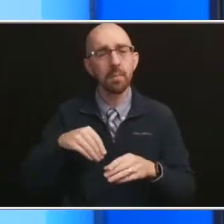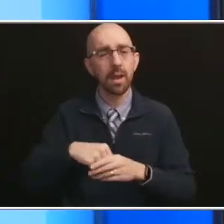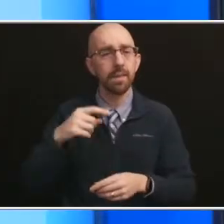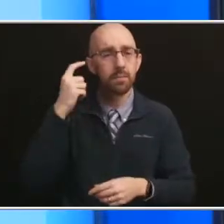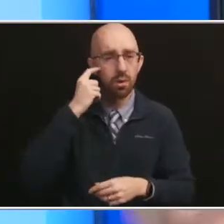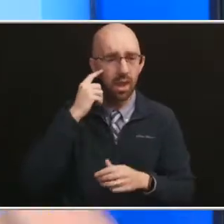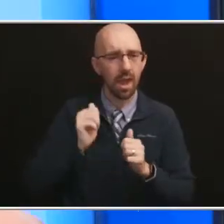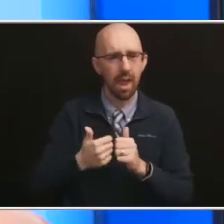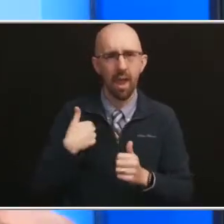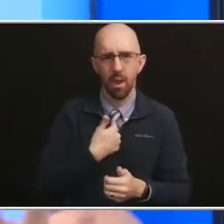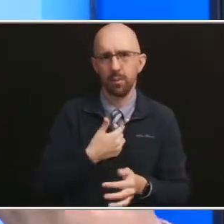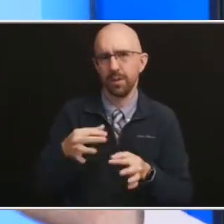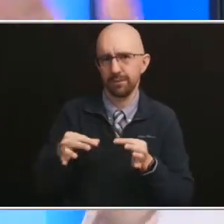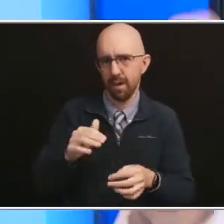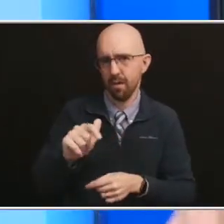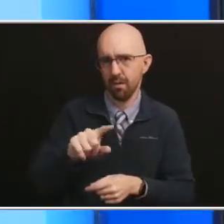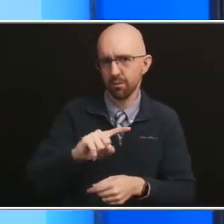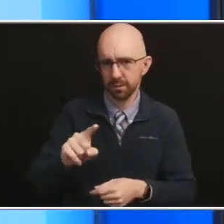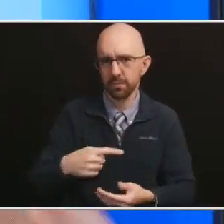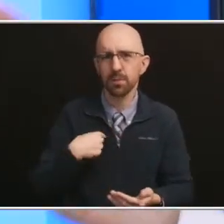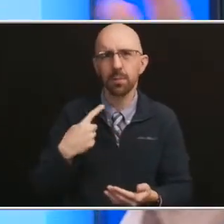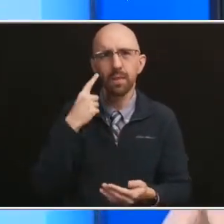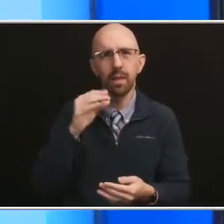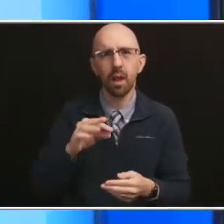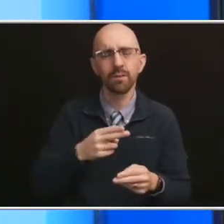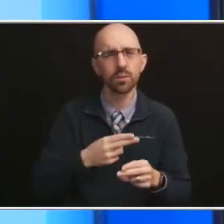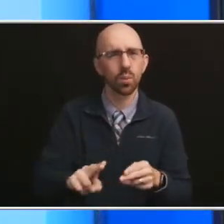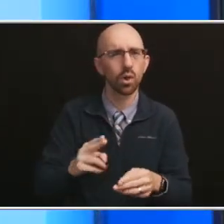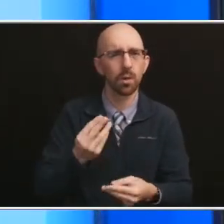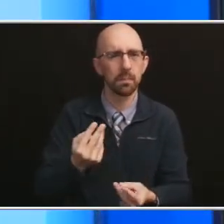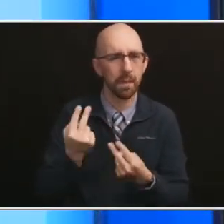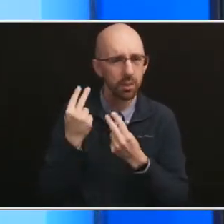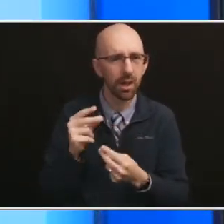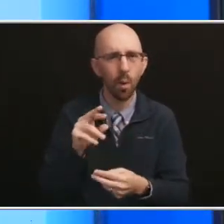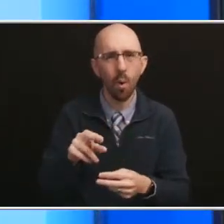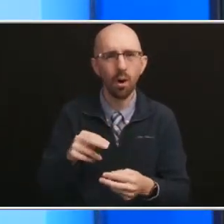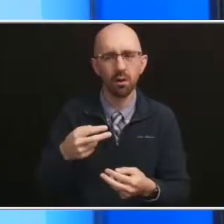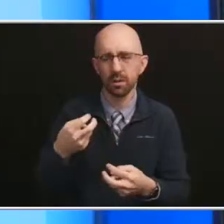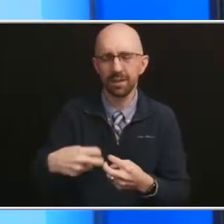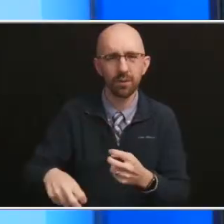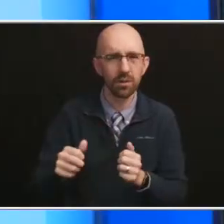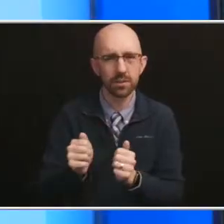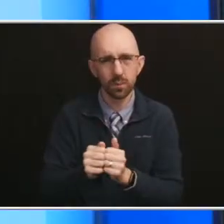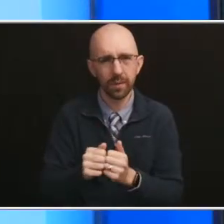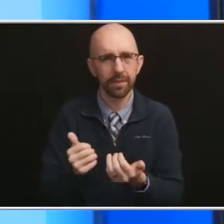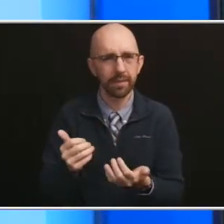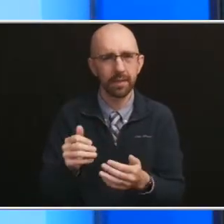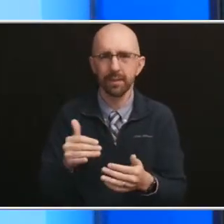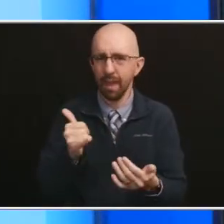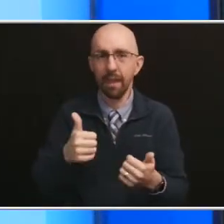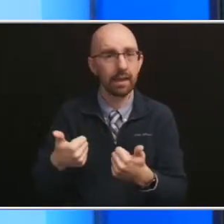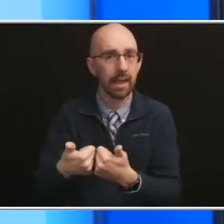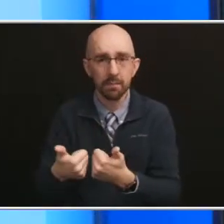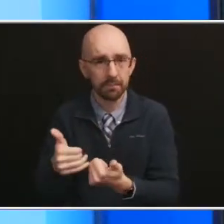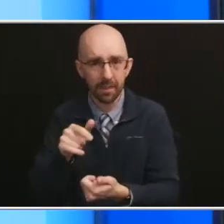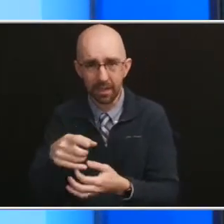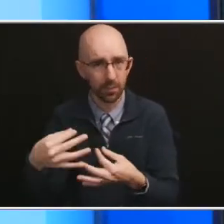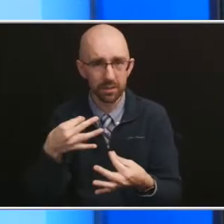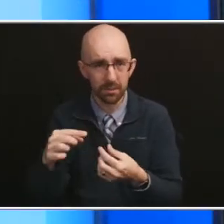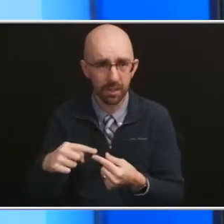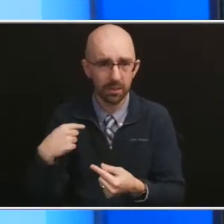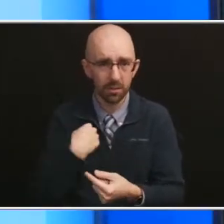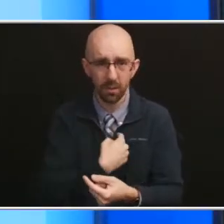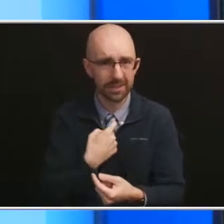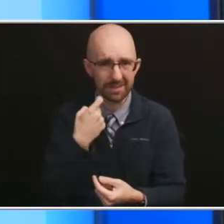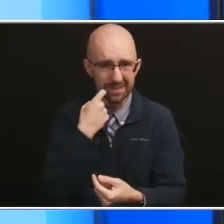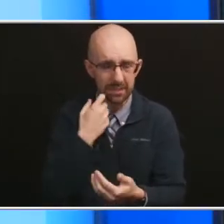disease. We often think of short-term memory or difficulties with board games and things, just like you described really well. But it